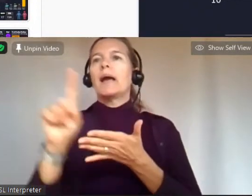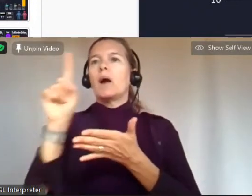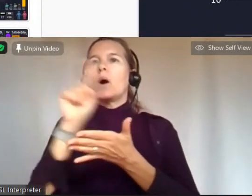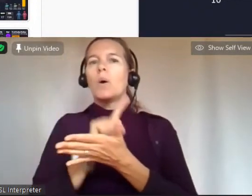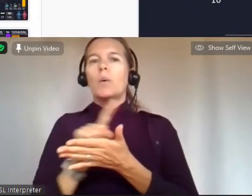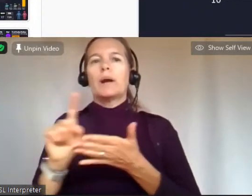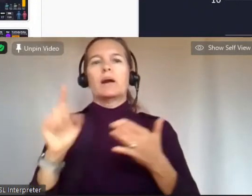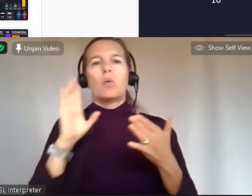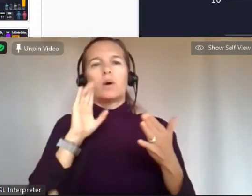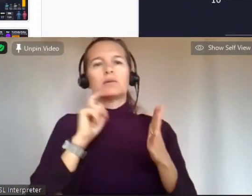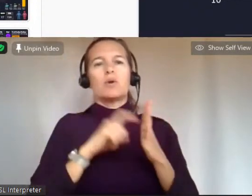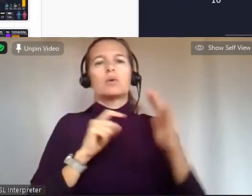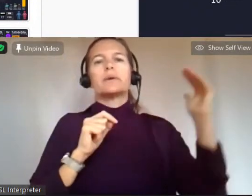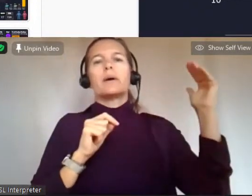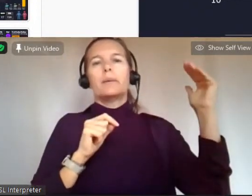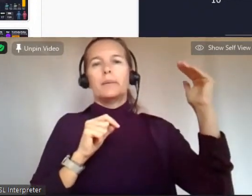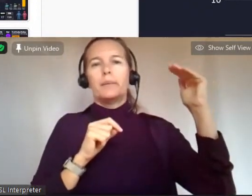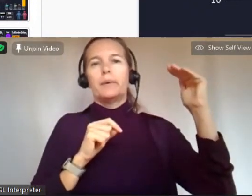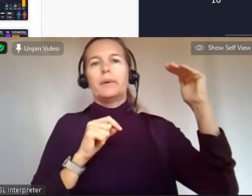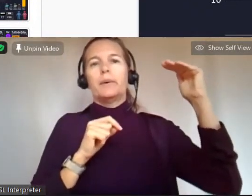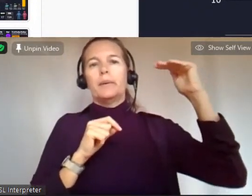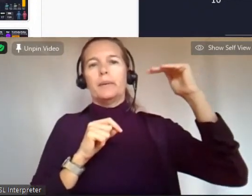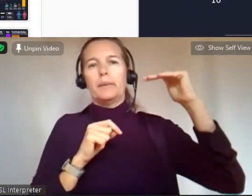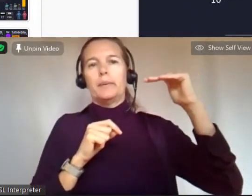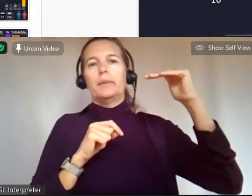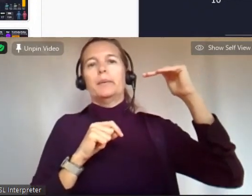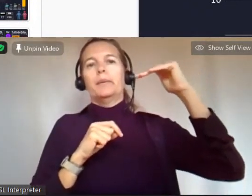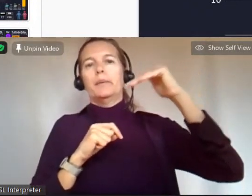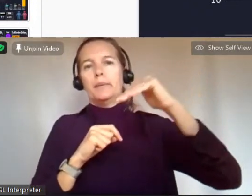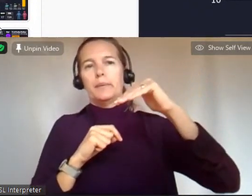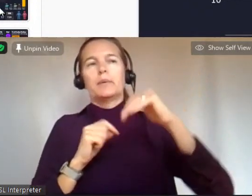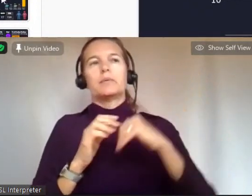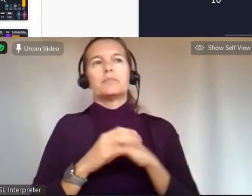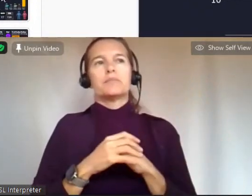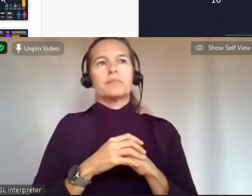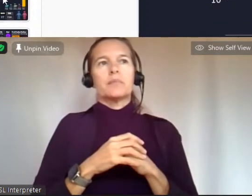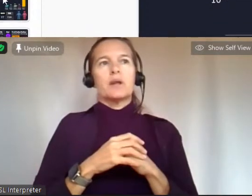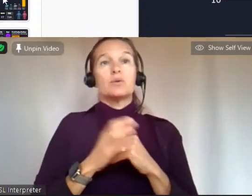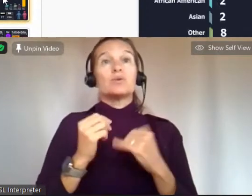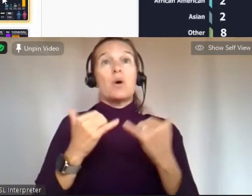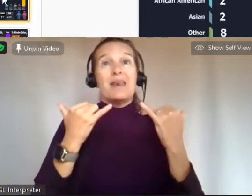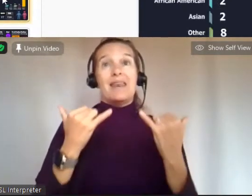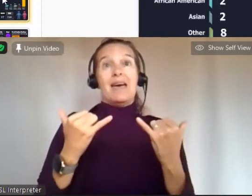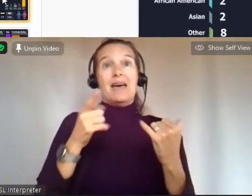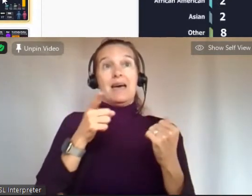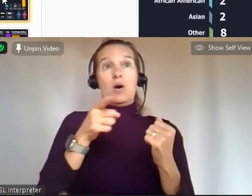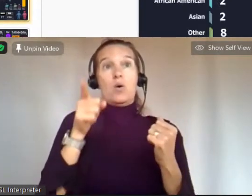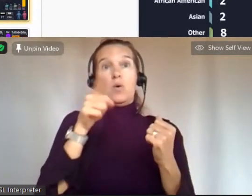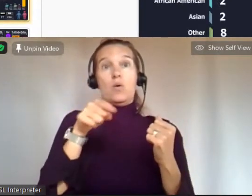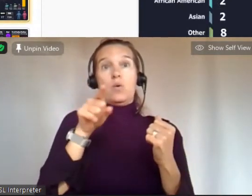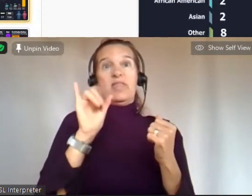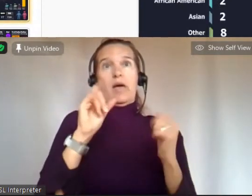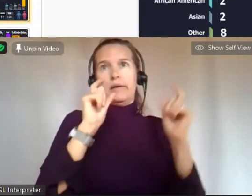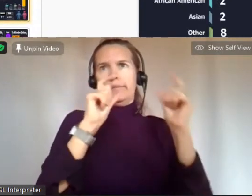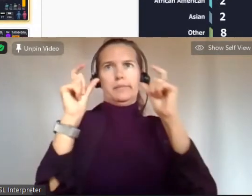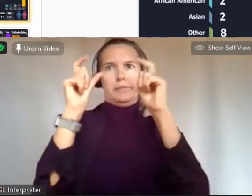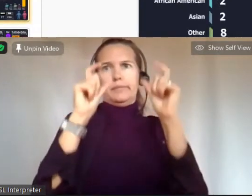in at the time that we publish. So what we're trying to go to now with our current